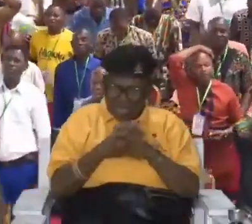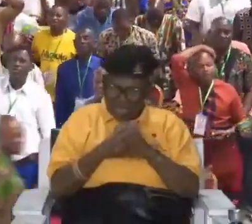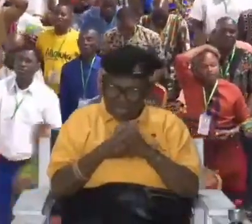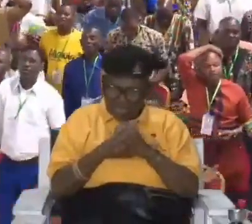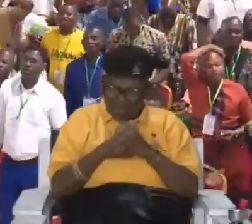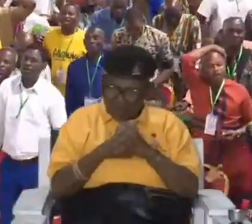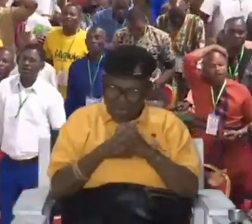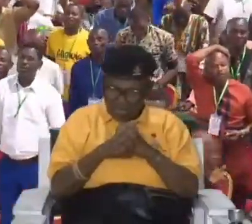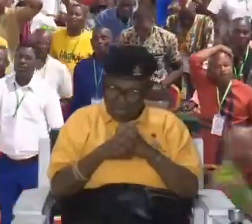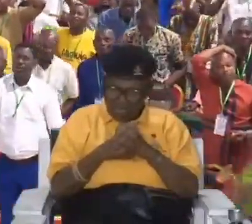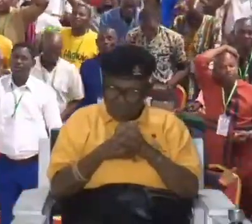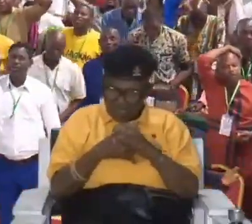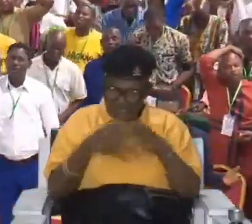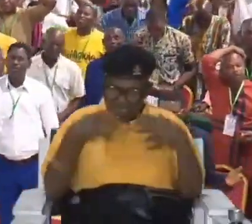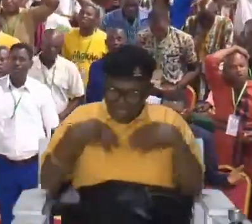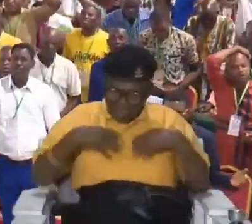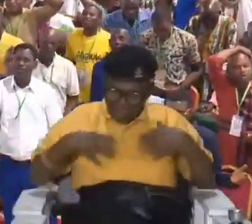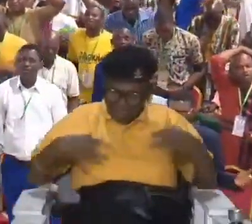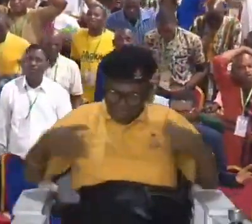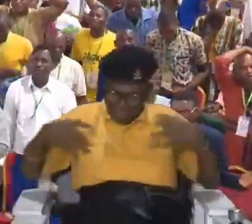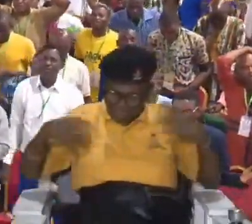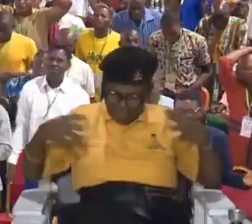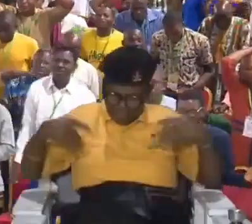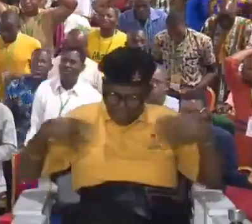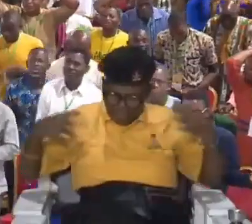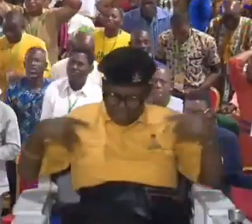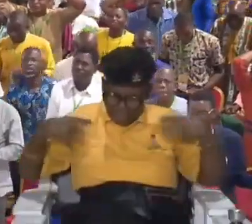Let the fire fall.